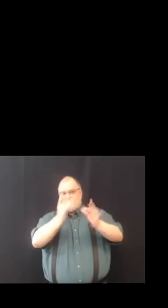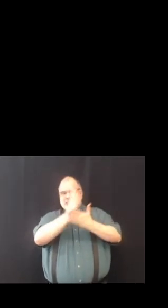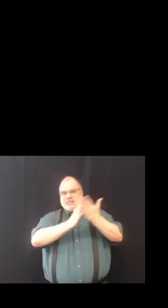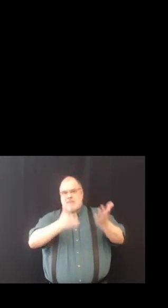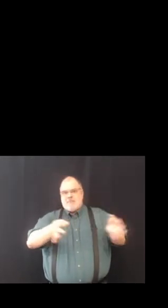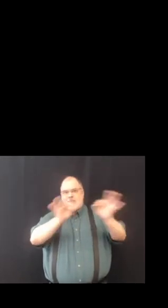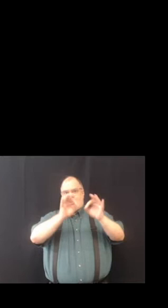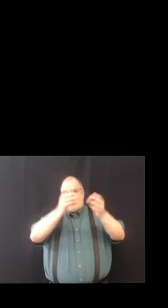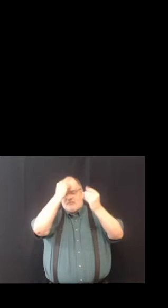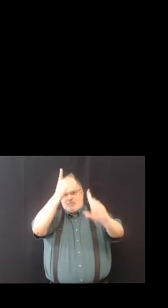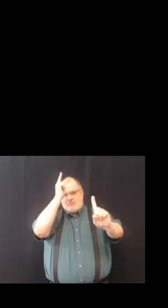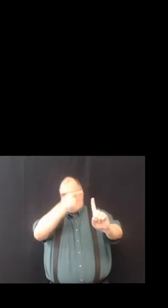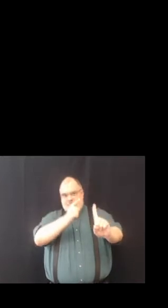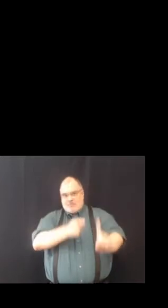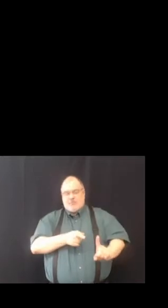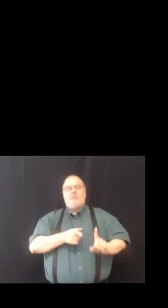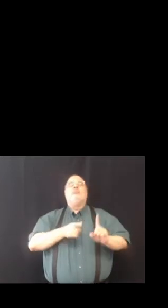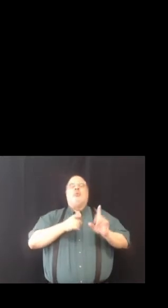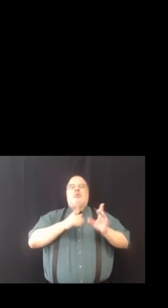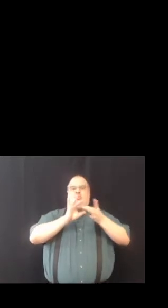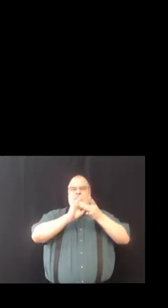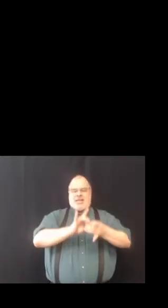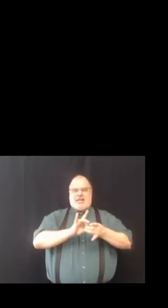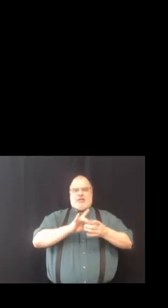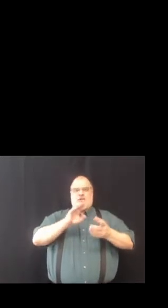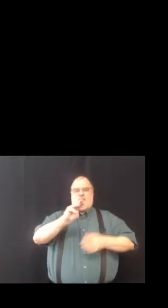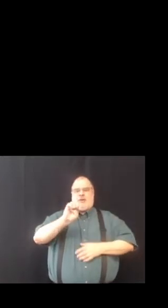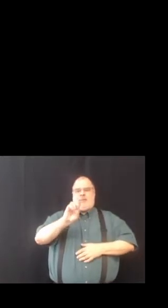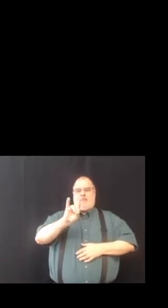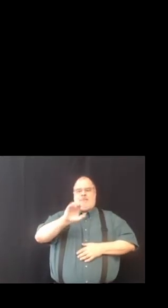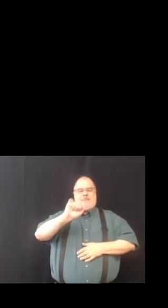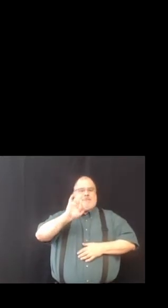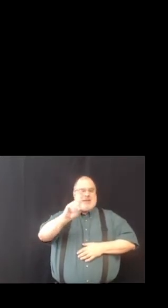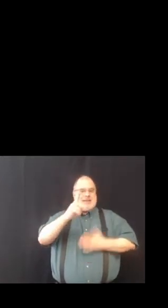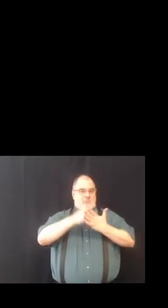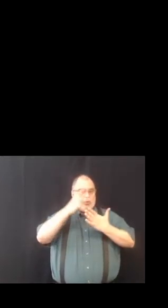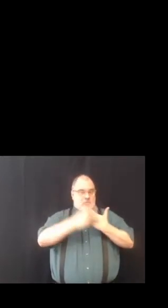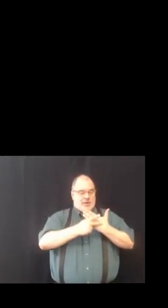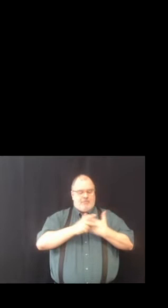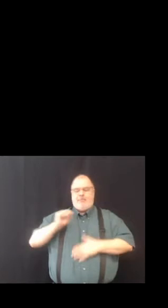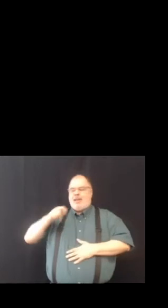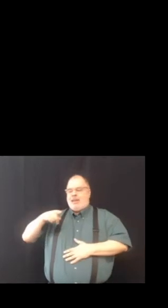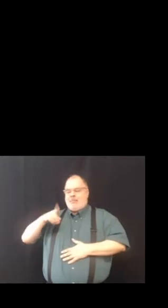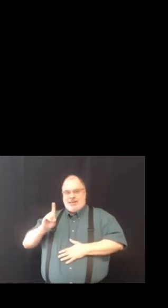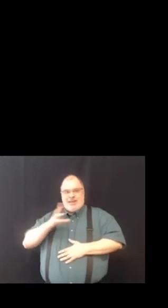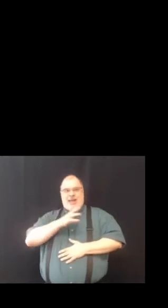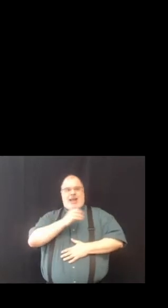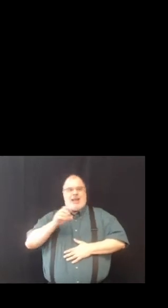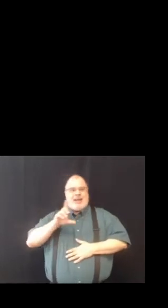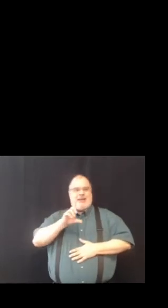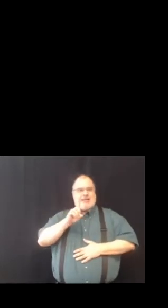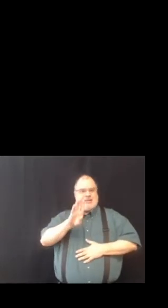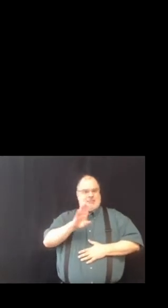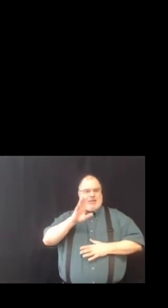policy changes that were made through the Medicaid program in conjunction with our partners at APD and the GD Council. So there are